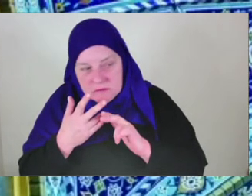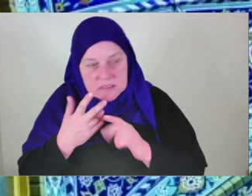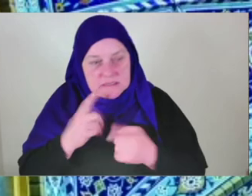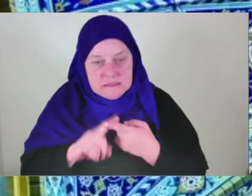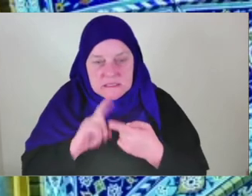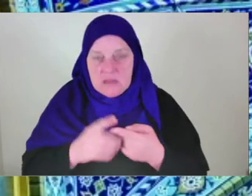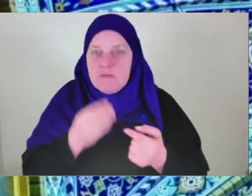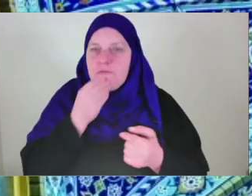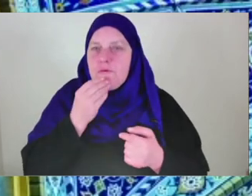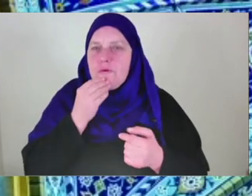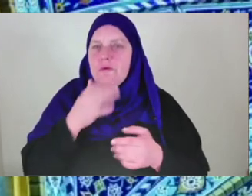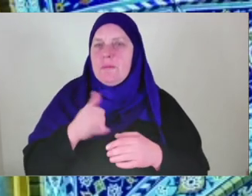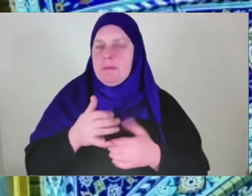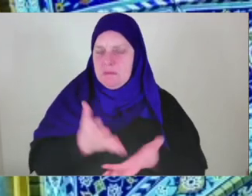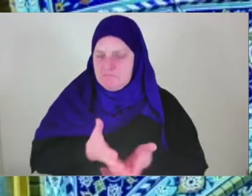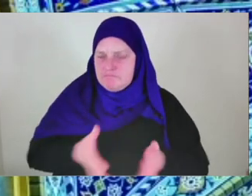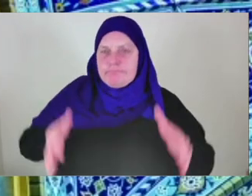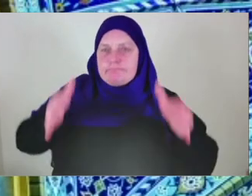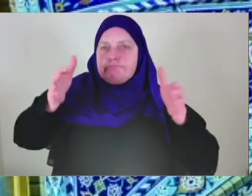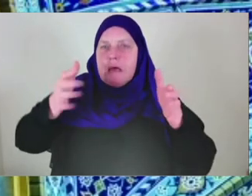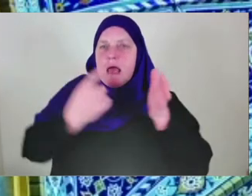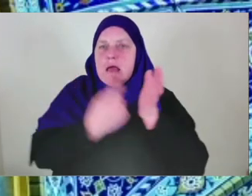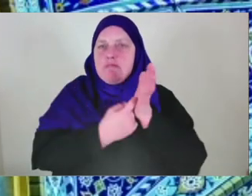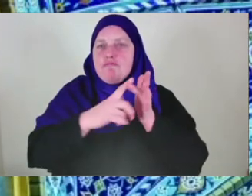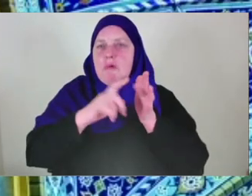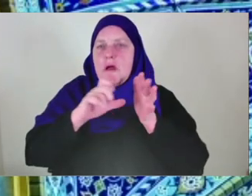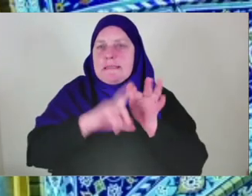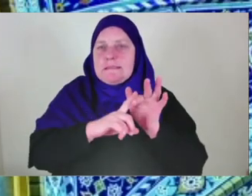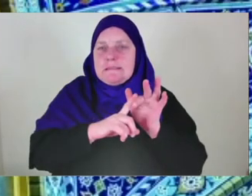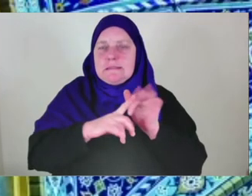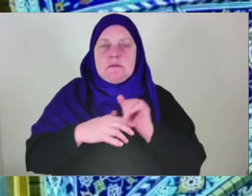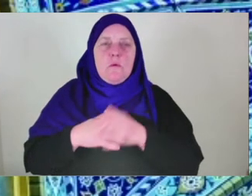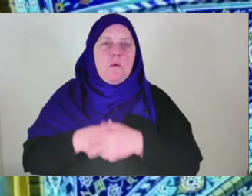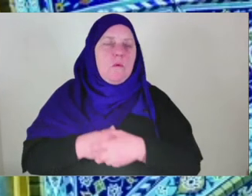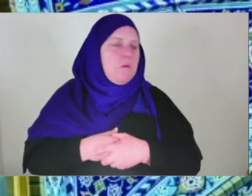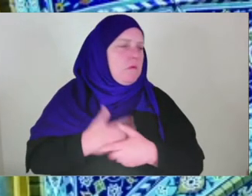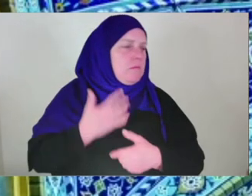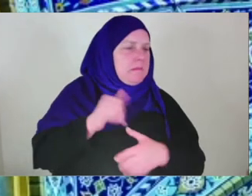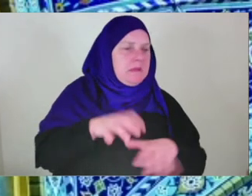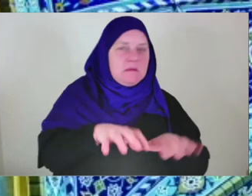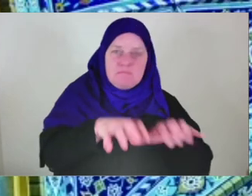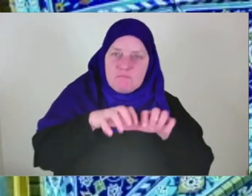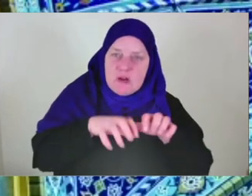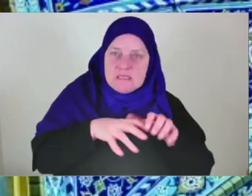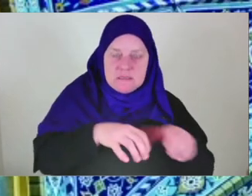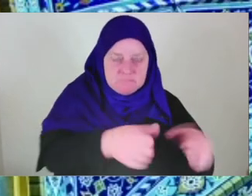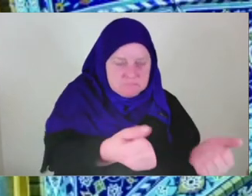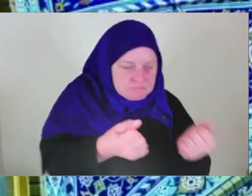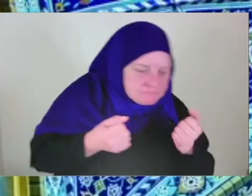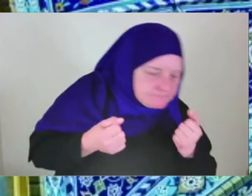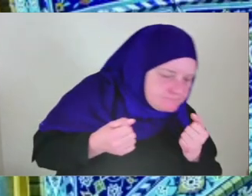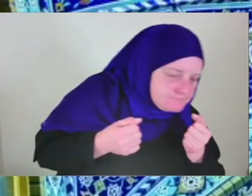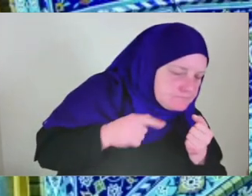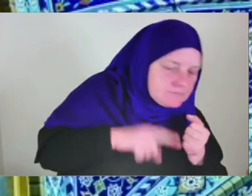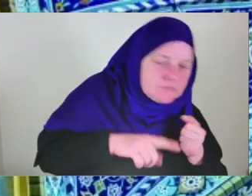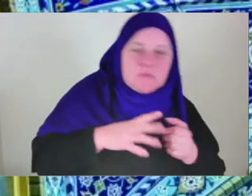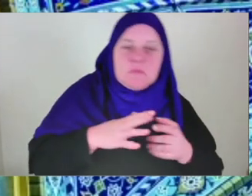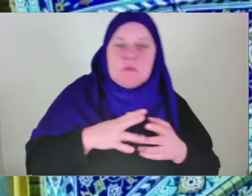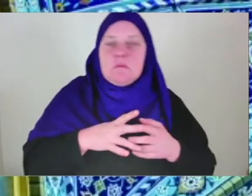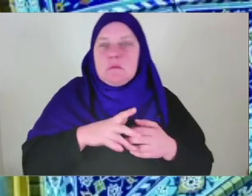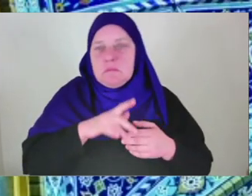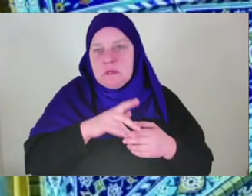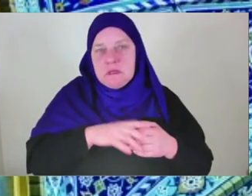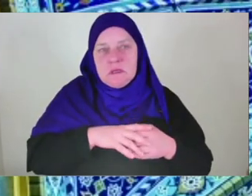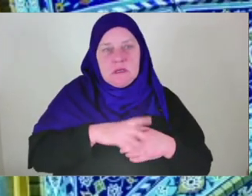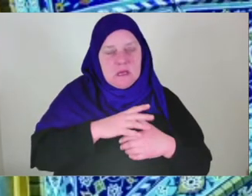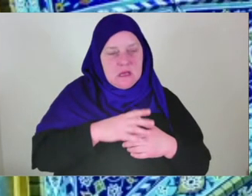items left as well. I don't know, pantry, there are some other items there as well. Rough estimation, how much is the value of